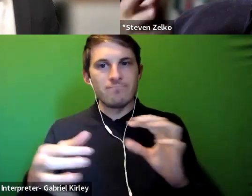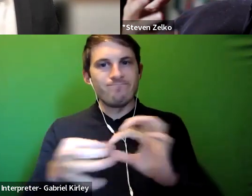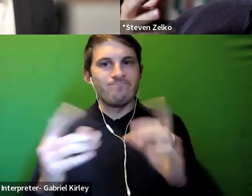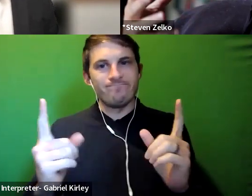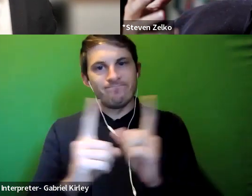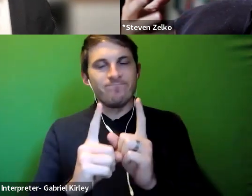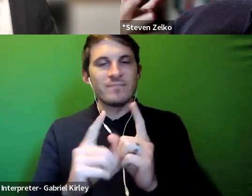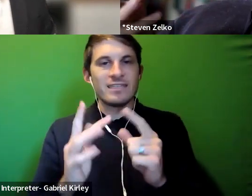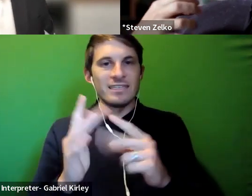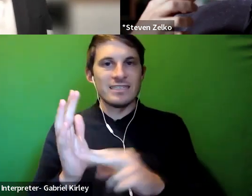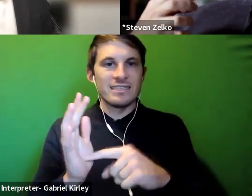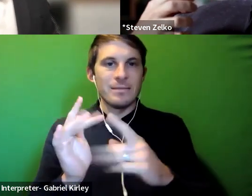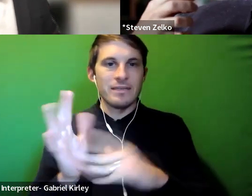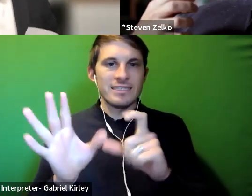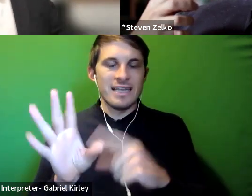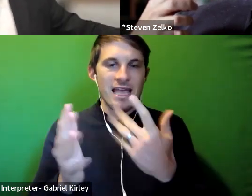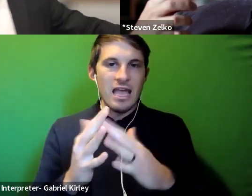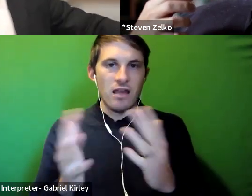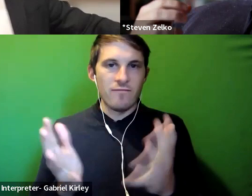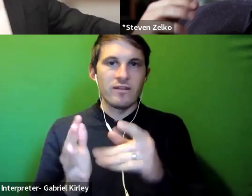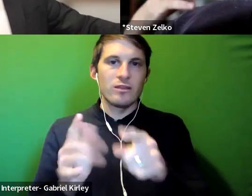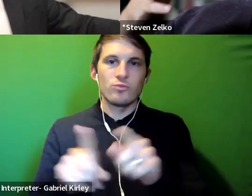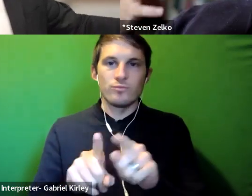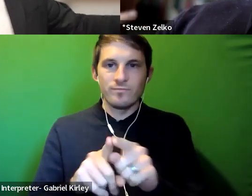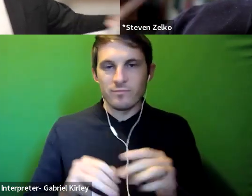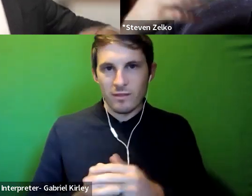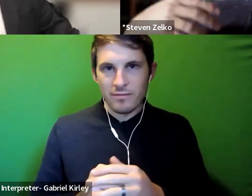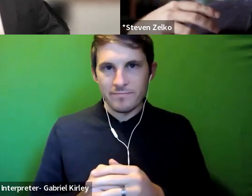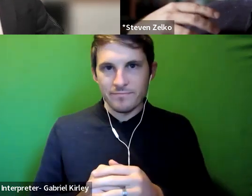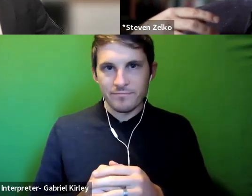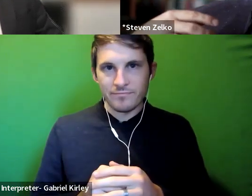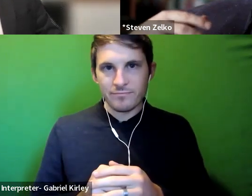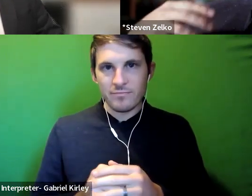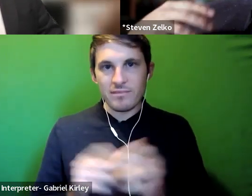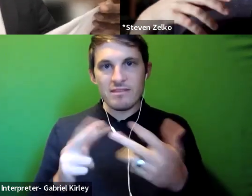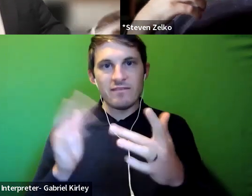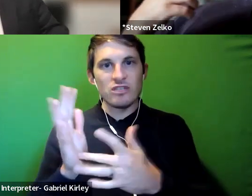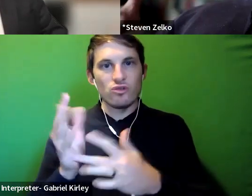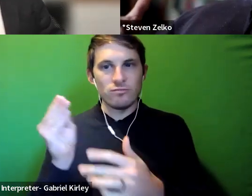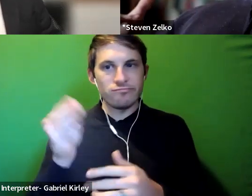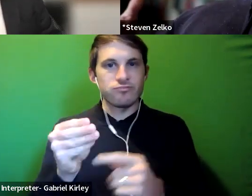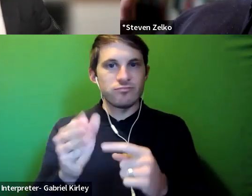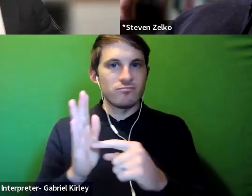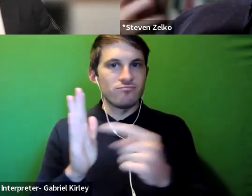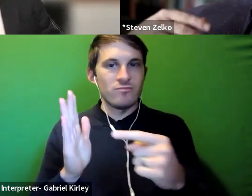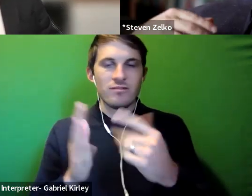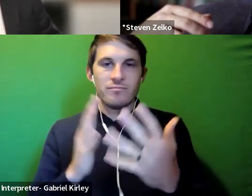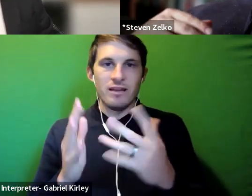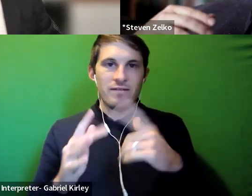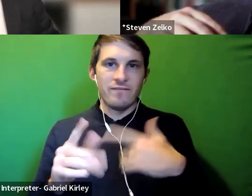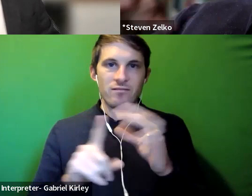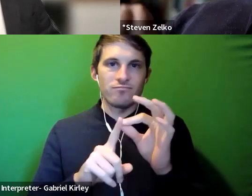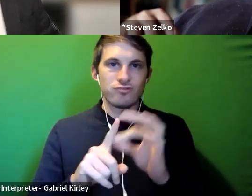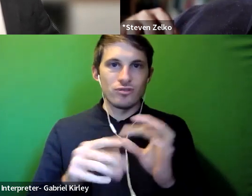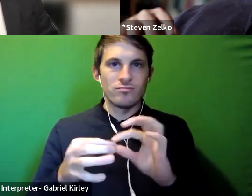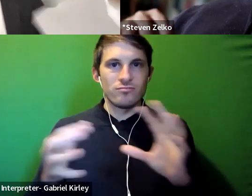their experience and bring them back into the process. And that can mean regression back, you know, saying, okay, what do we need to take out that we